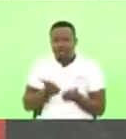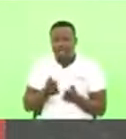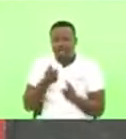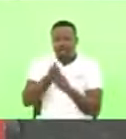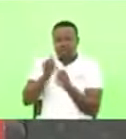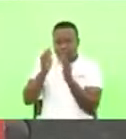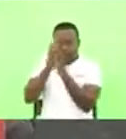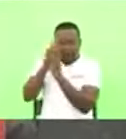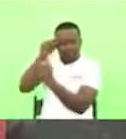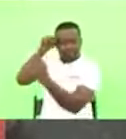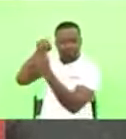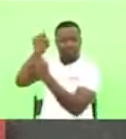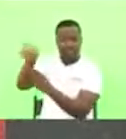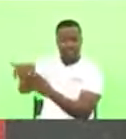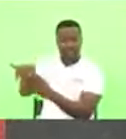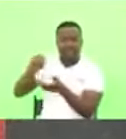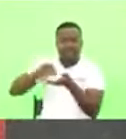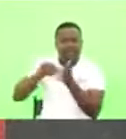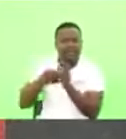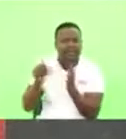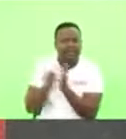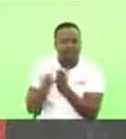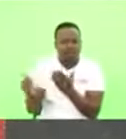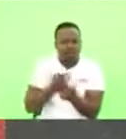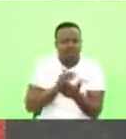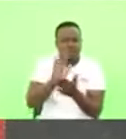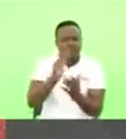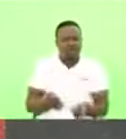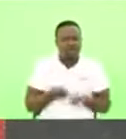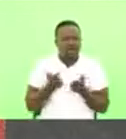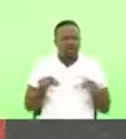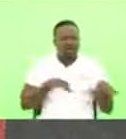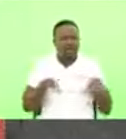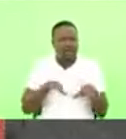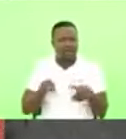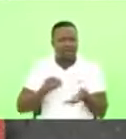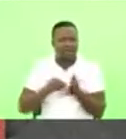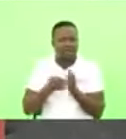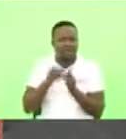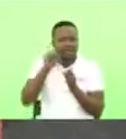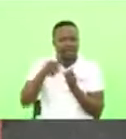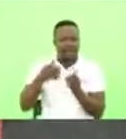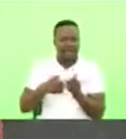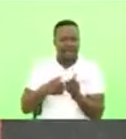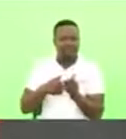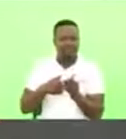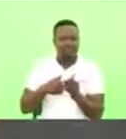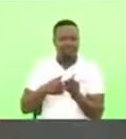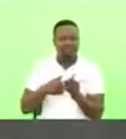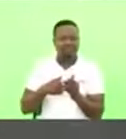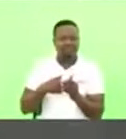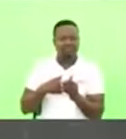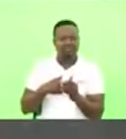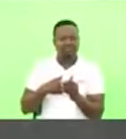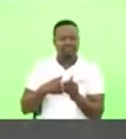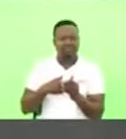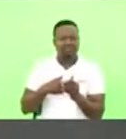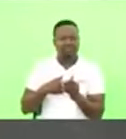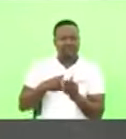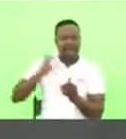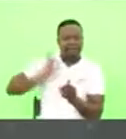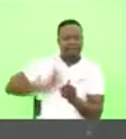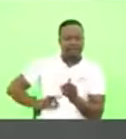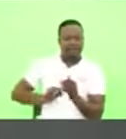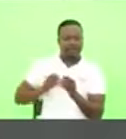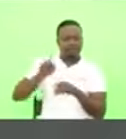that perspective, then every aspect of your life will bear fruit to his glory. Every